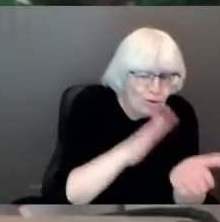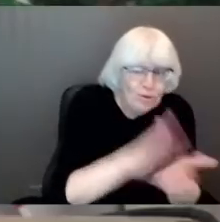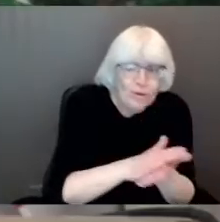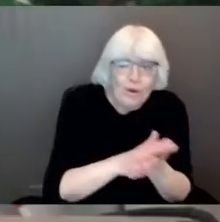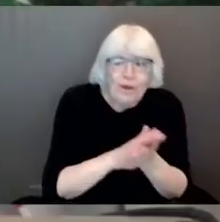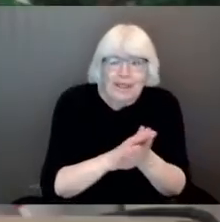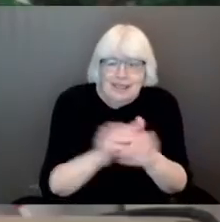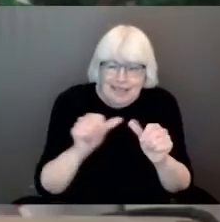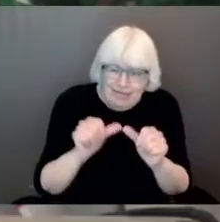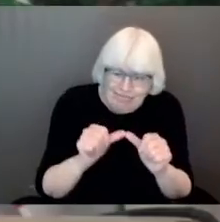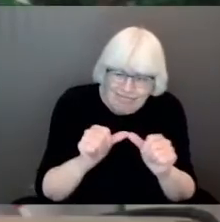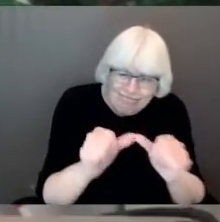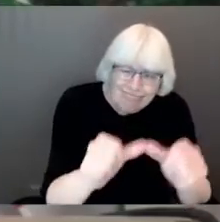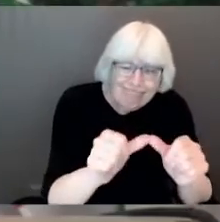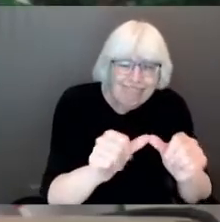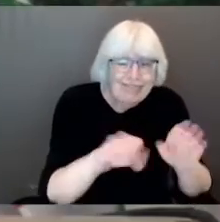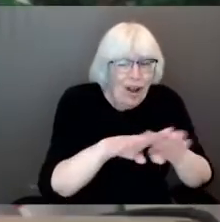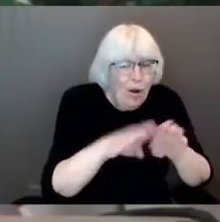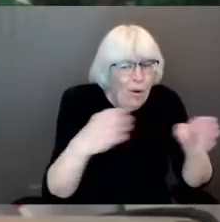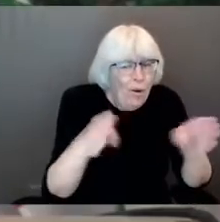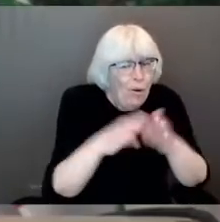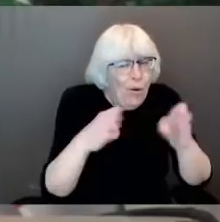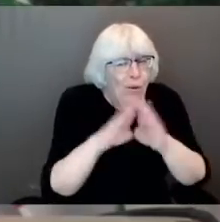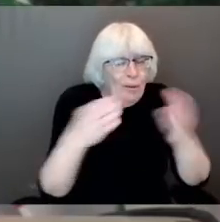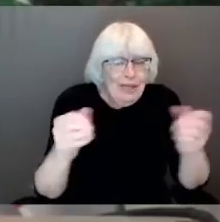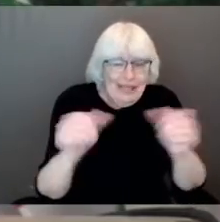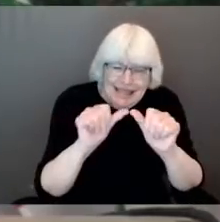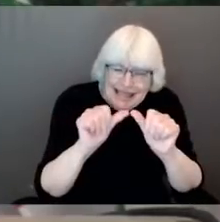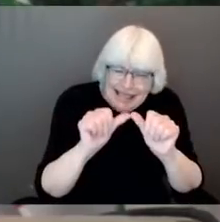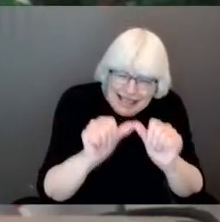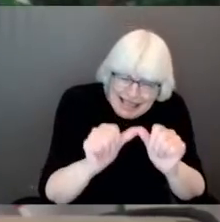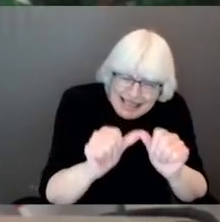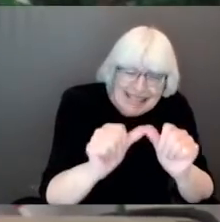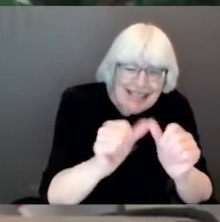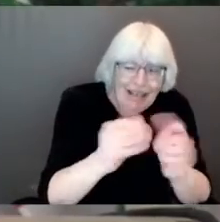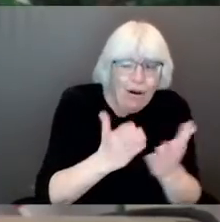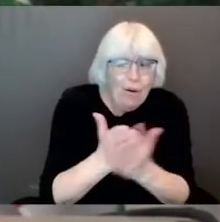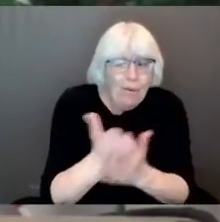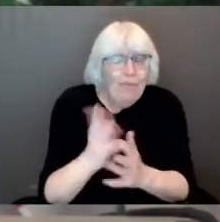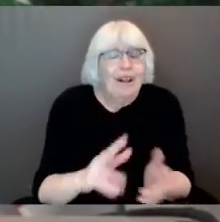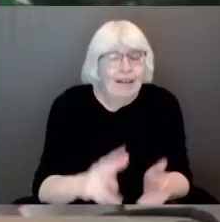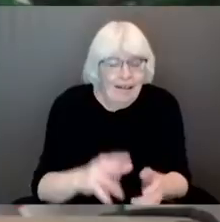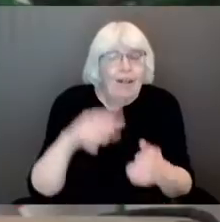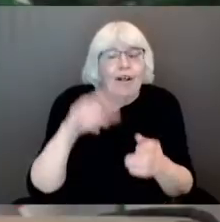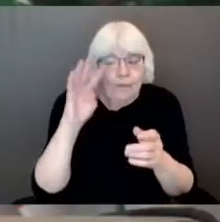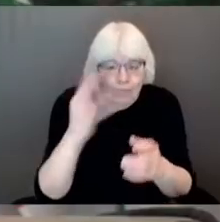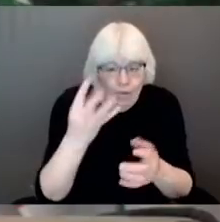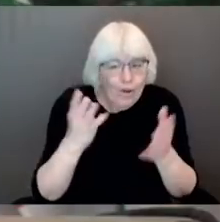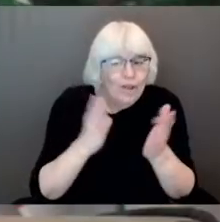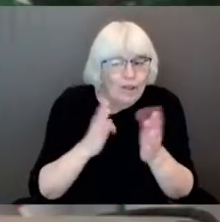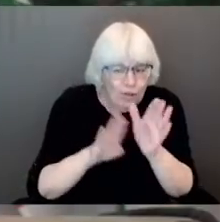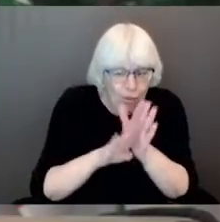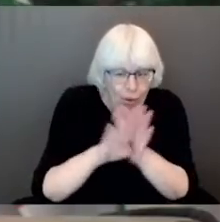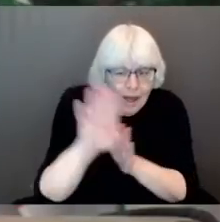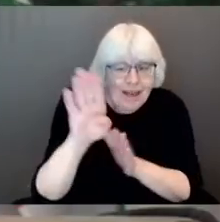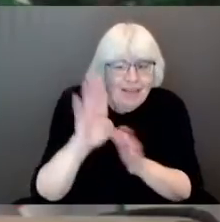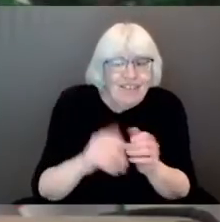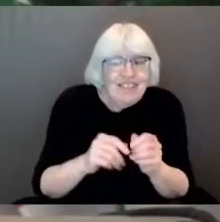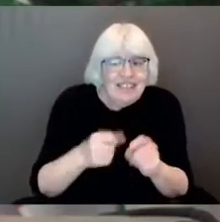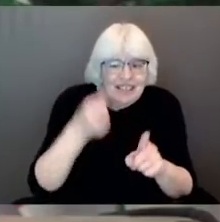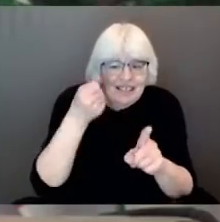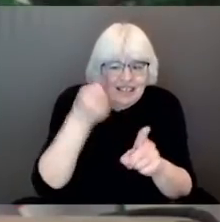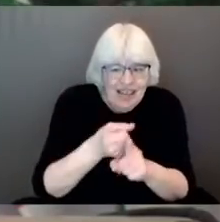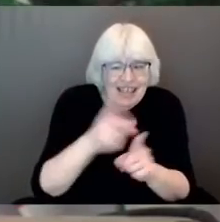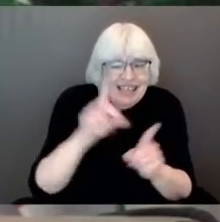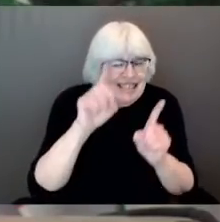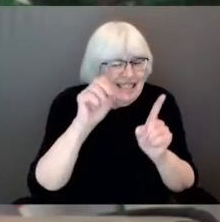possible in this fourth wave of COVID, in particular with the Delta variant being what it is